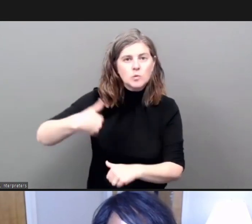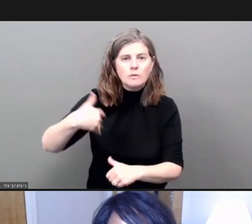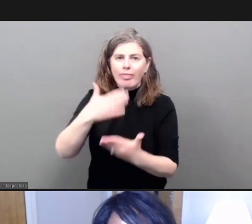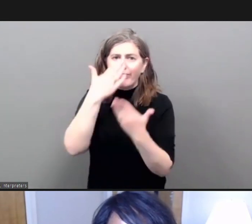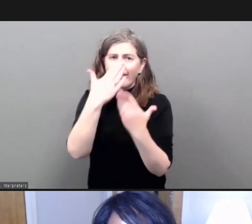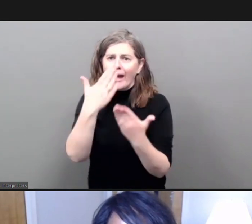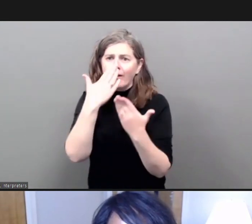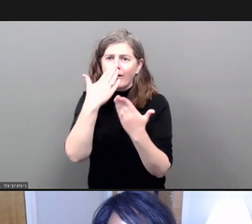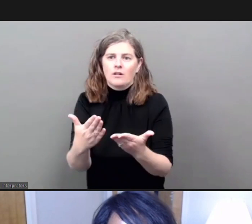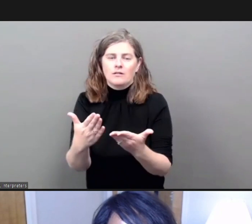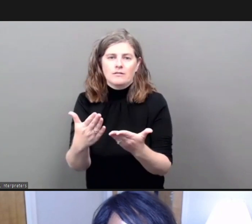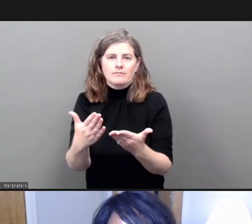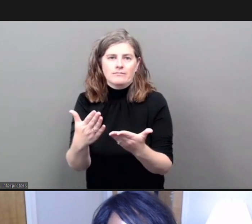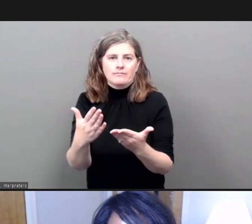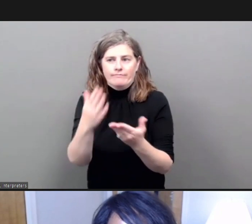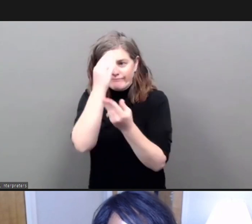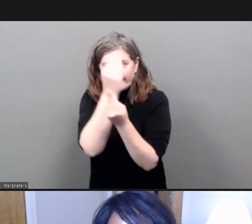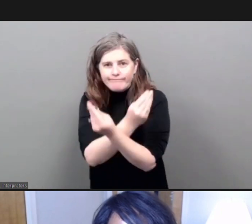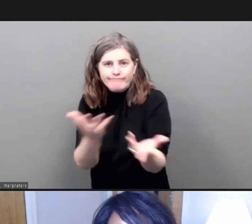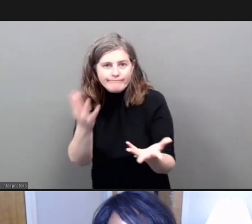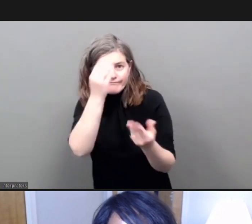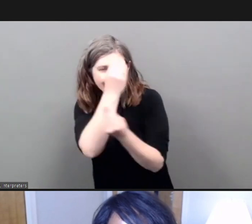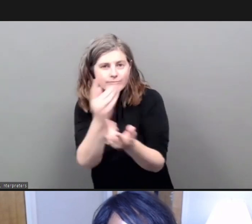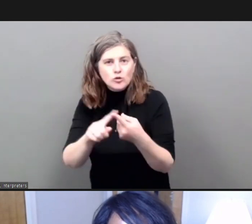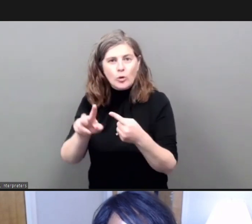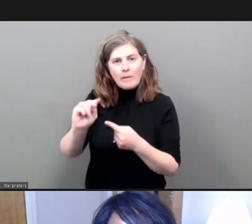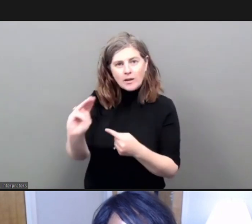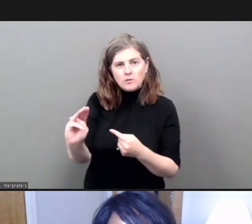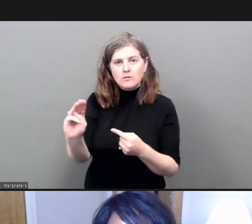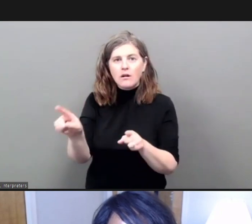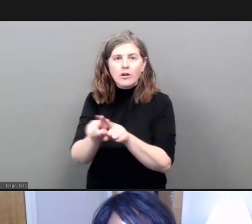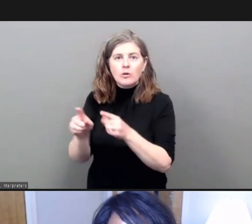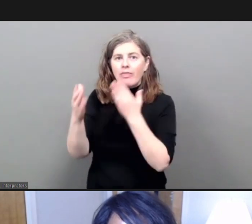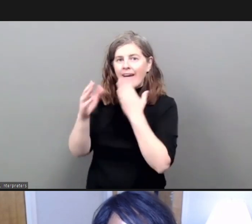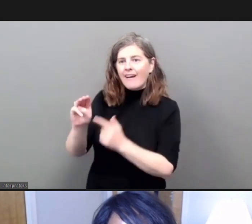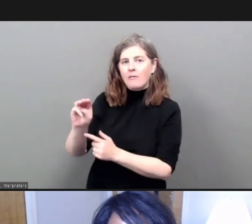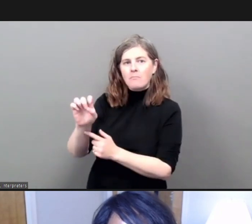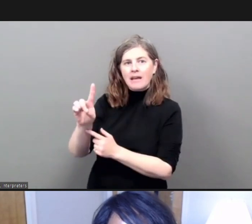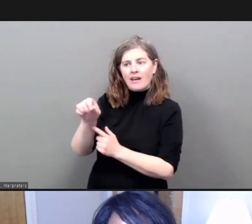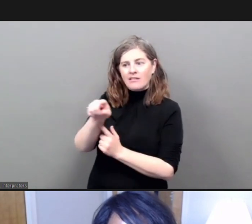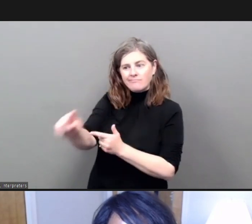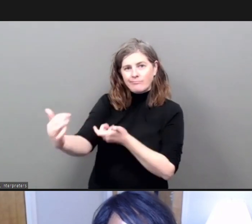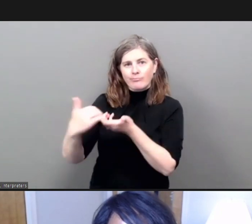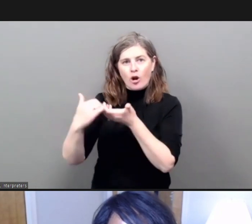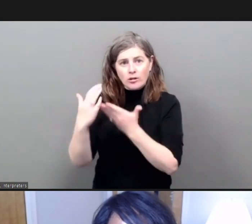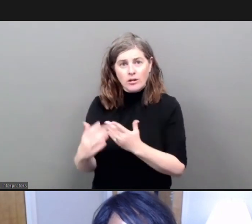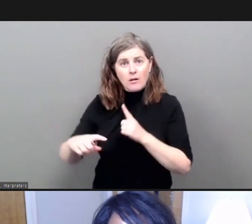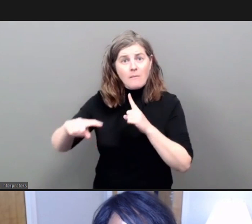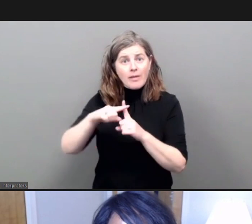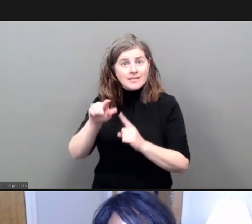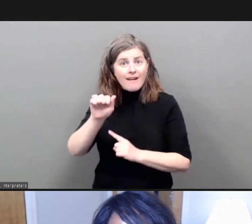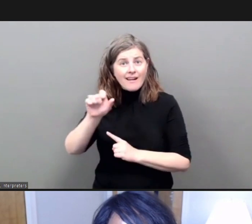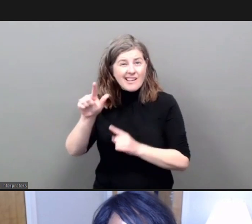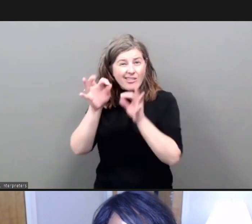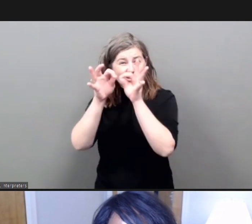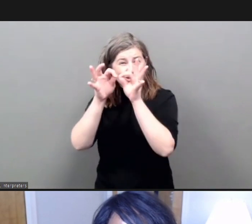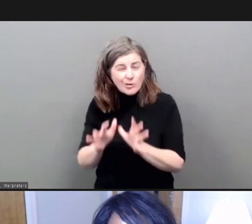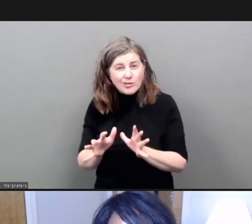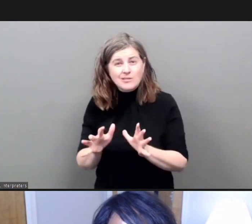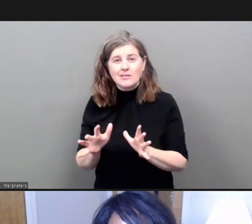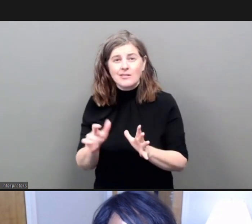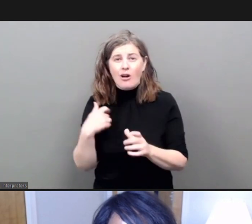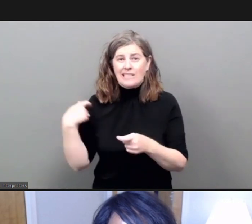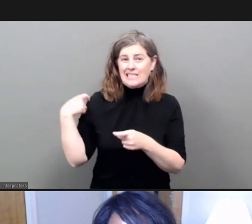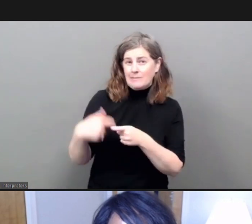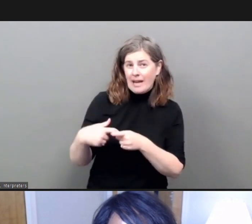you for providing information to New Mexicans. I also want to thank our media partners, as well as our ASL interpreters and our